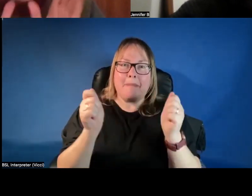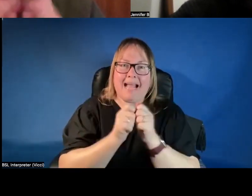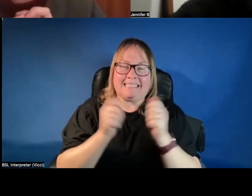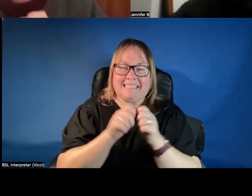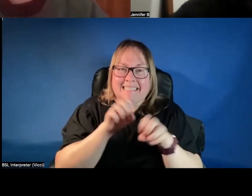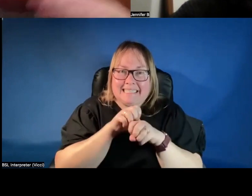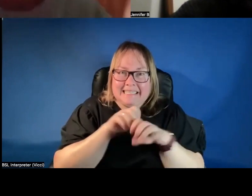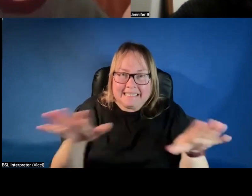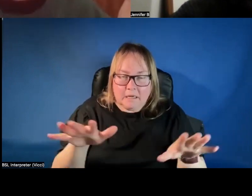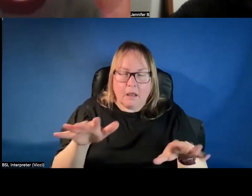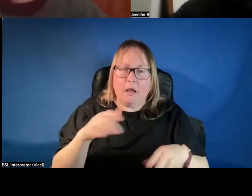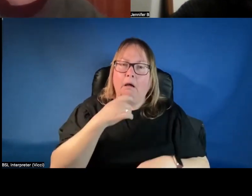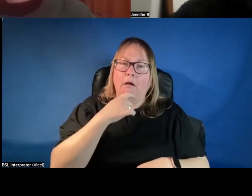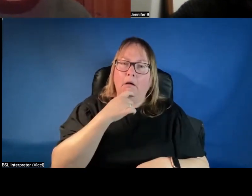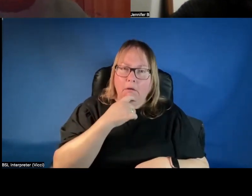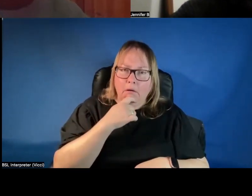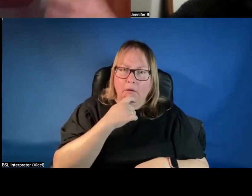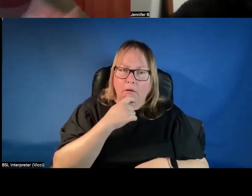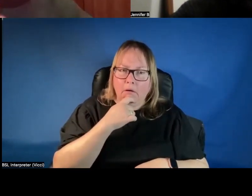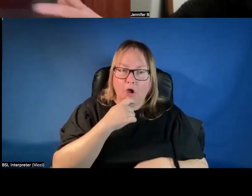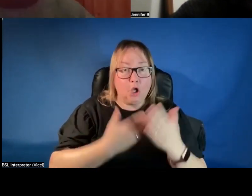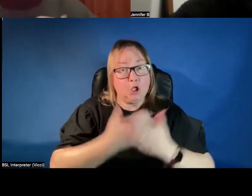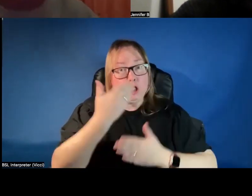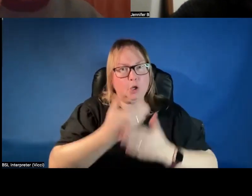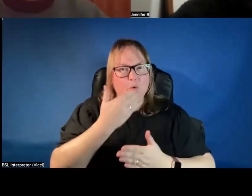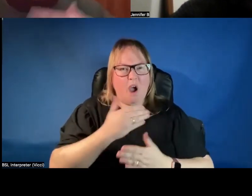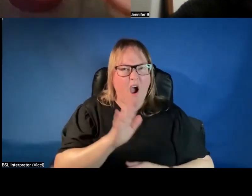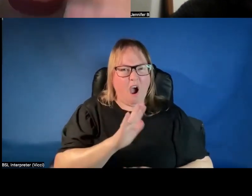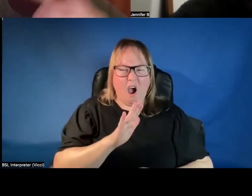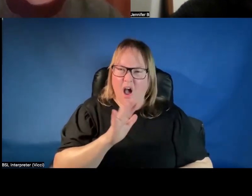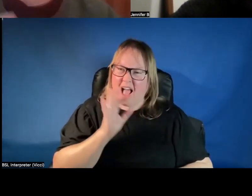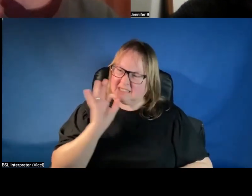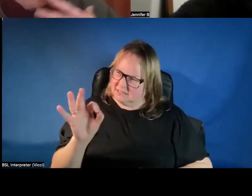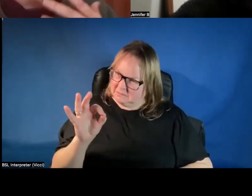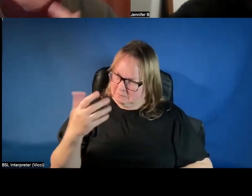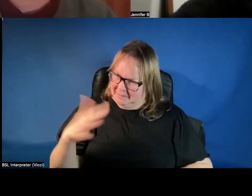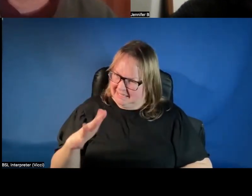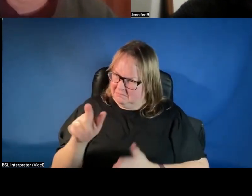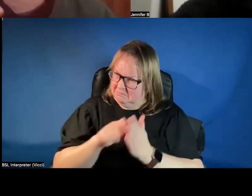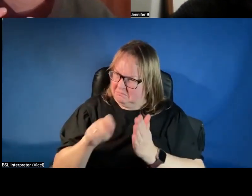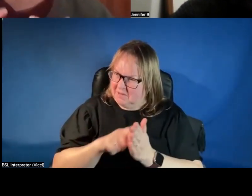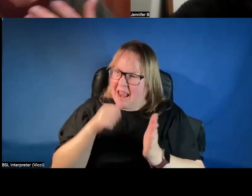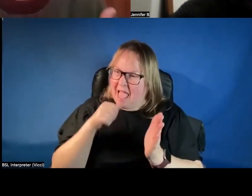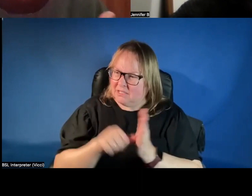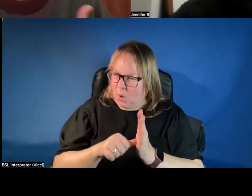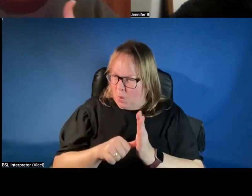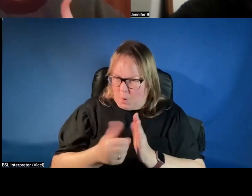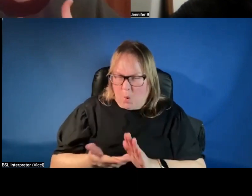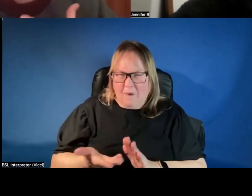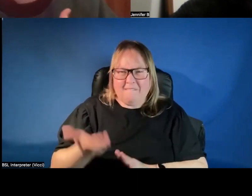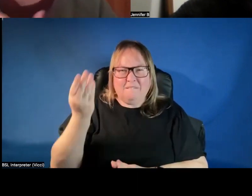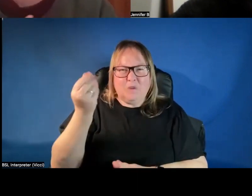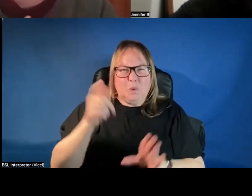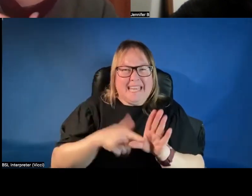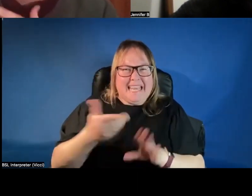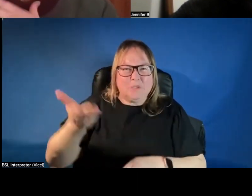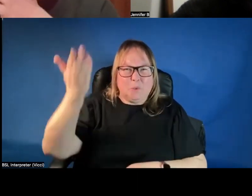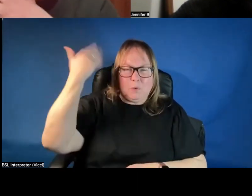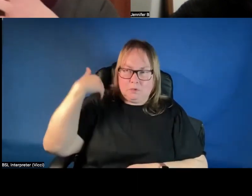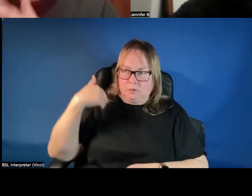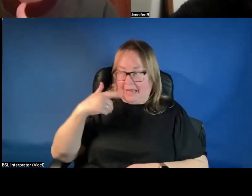in my newsletter? And they were like, of course. And then that was a nice moment of being able to kind of recycle, for lack of a better